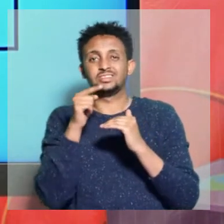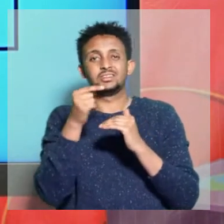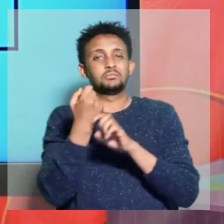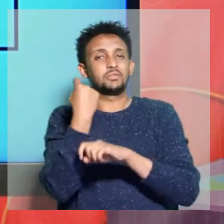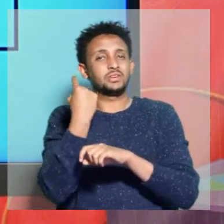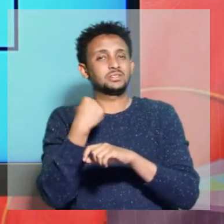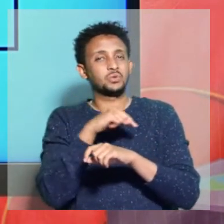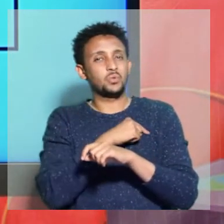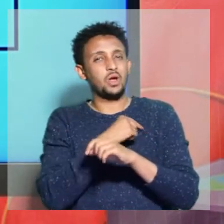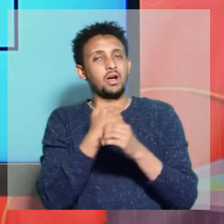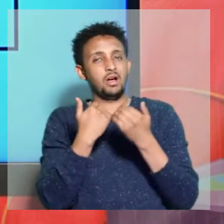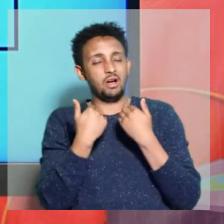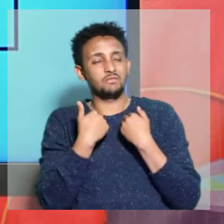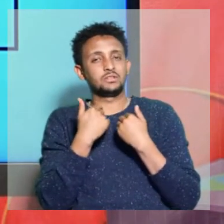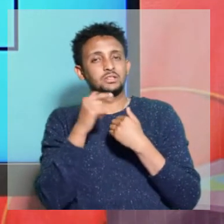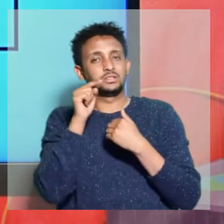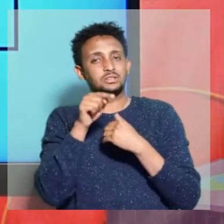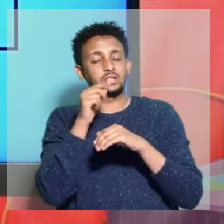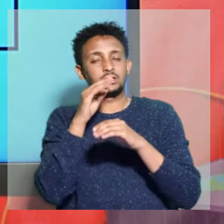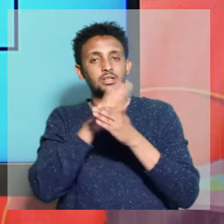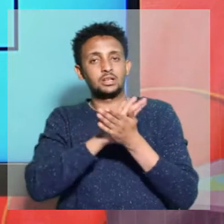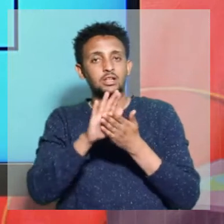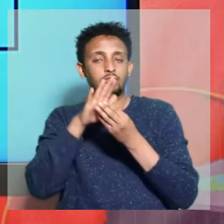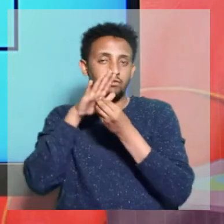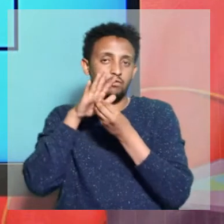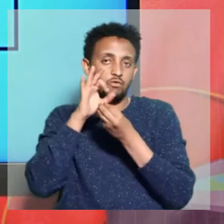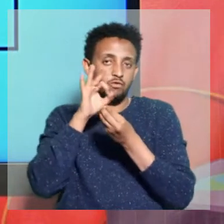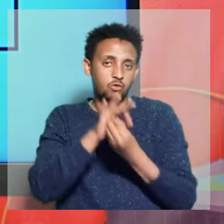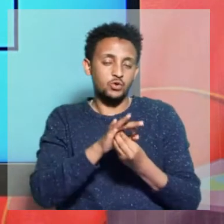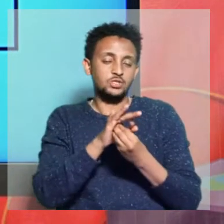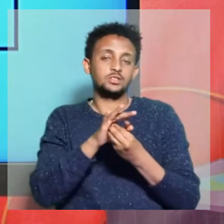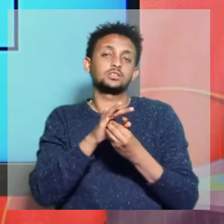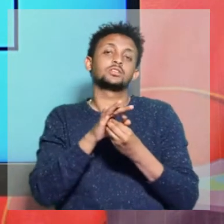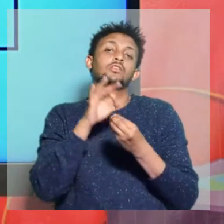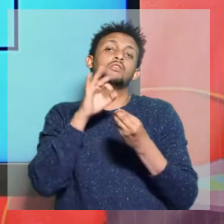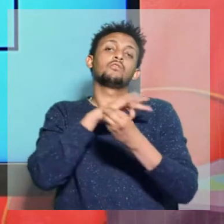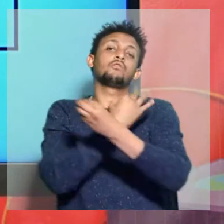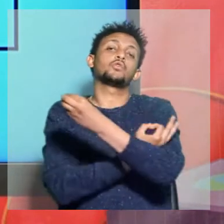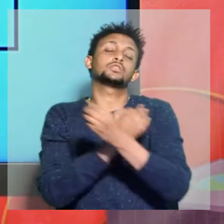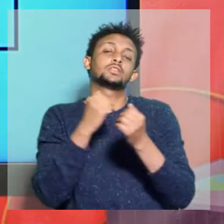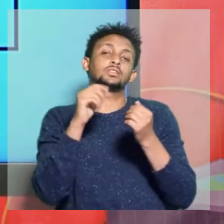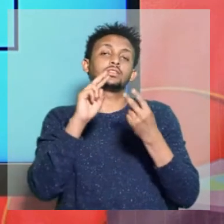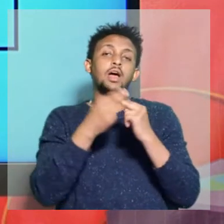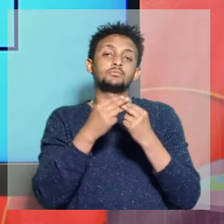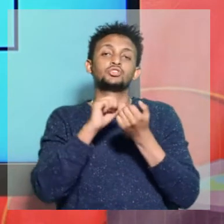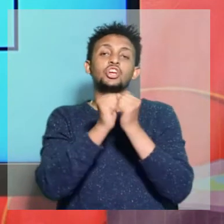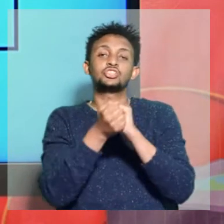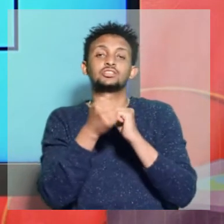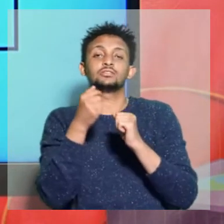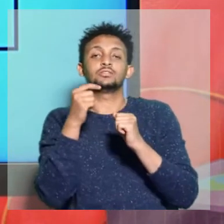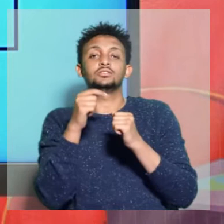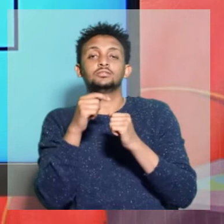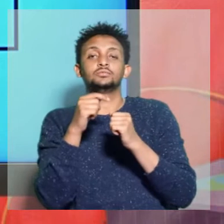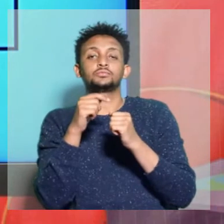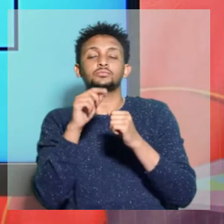Previously, we have stated that the net force or the impulse is equals to force times change in t. Force